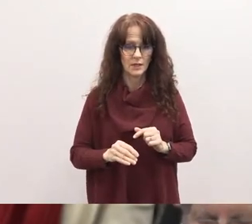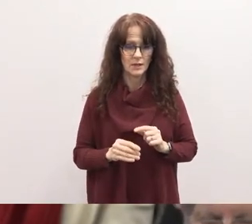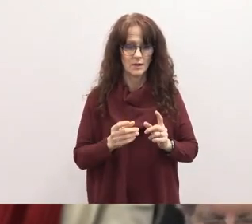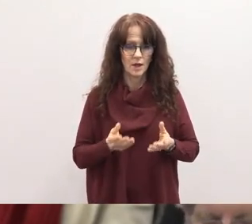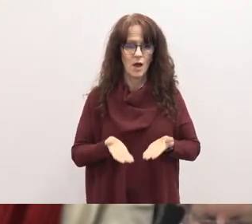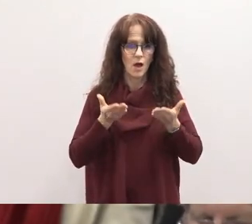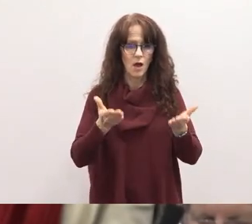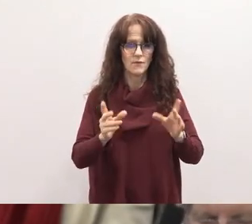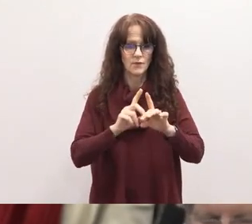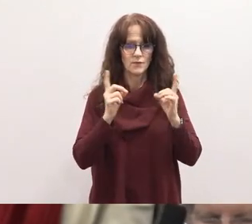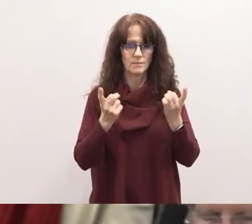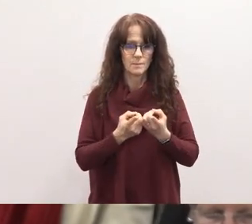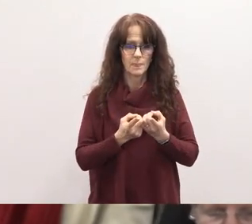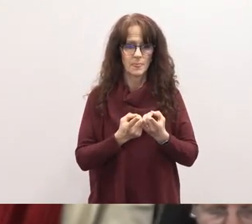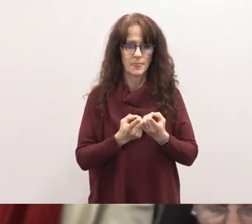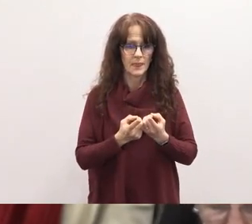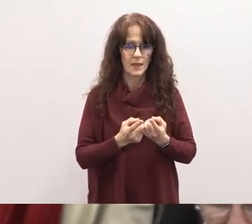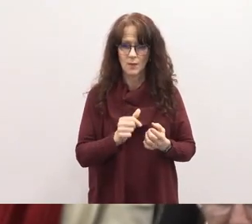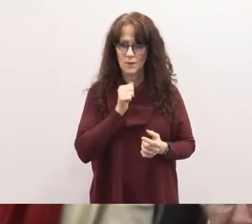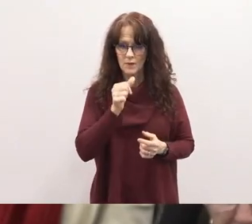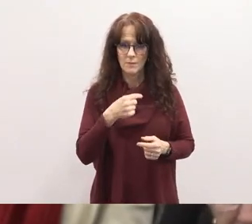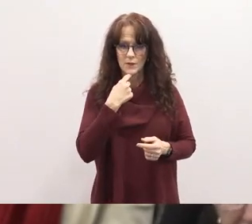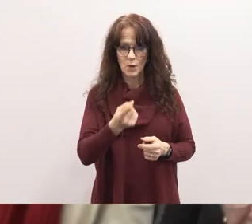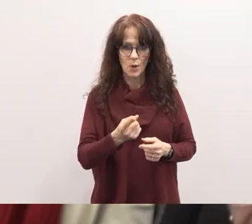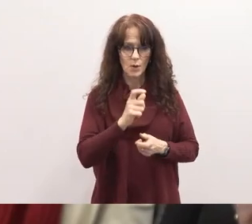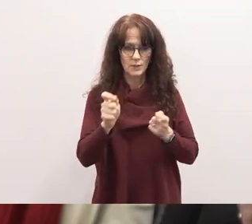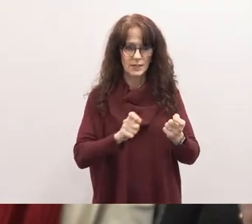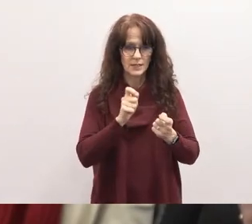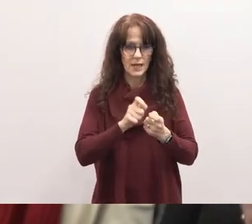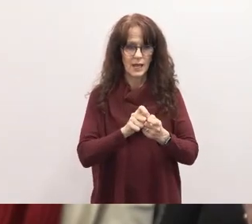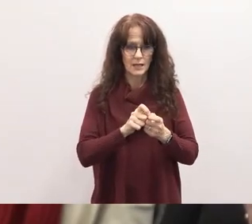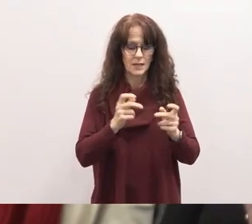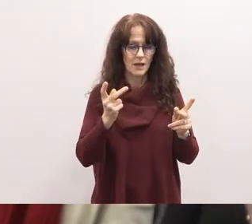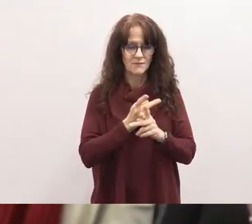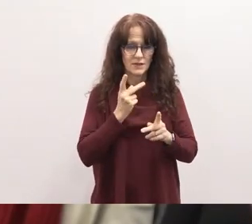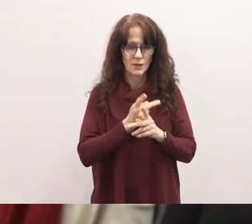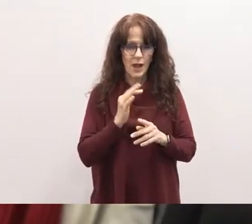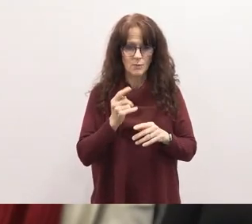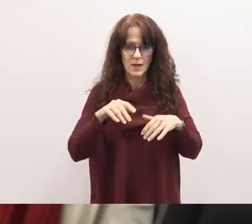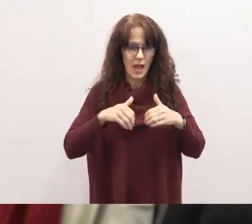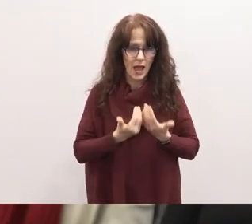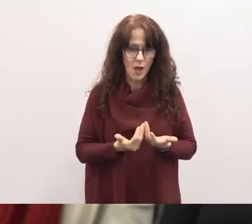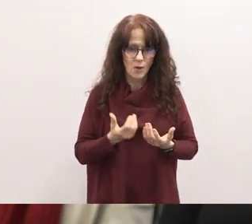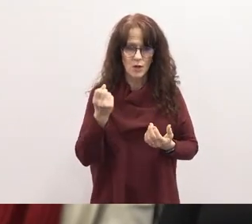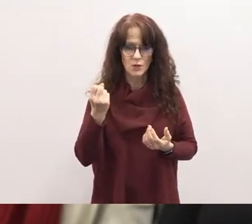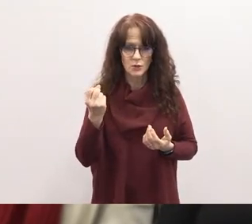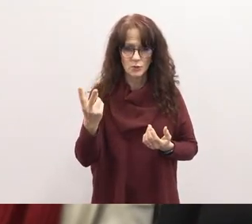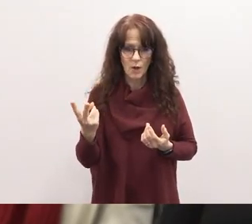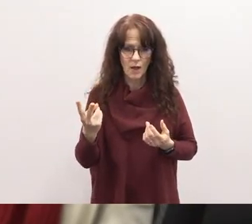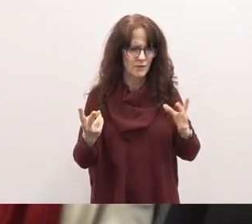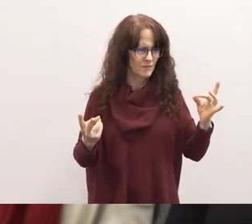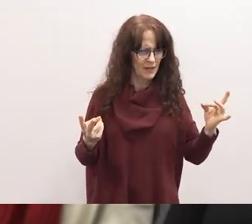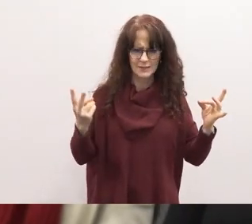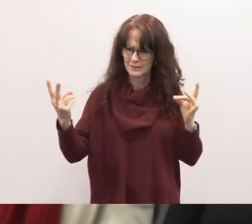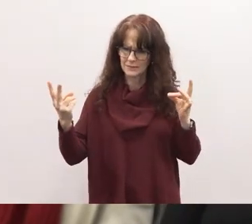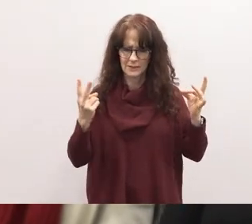the district. We haven't been told exactly how that figure was arrived at, how 12 comes down to 8. It would be helpful. We